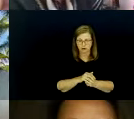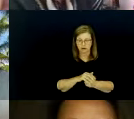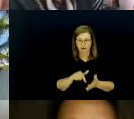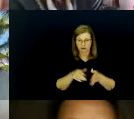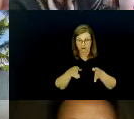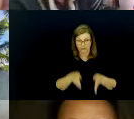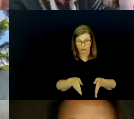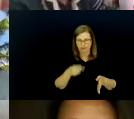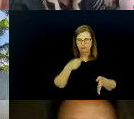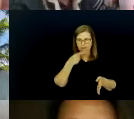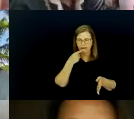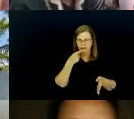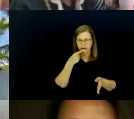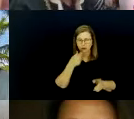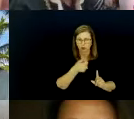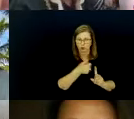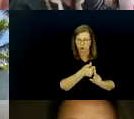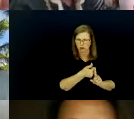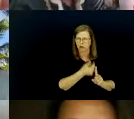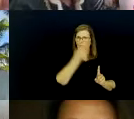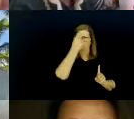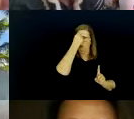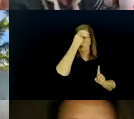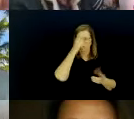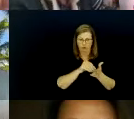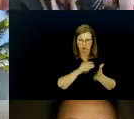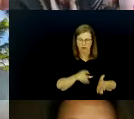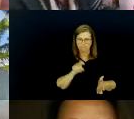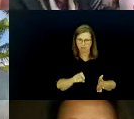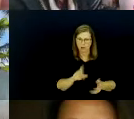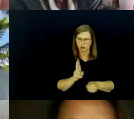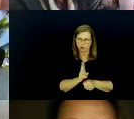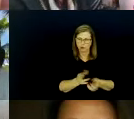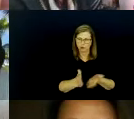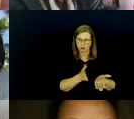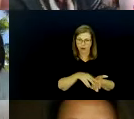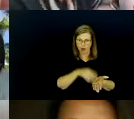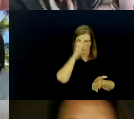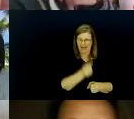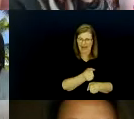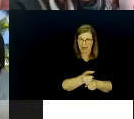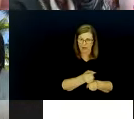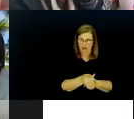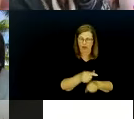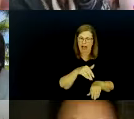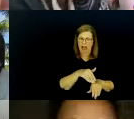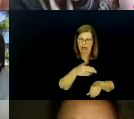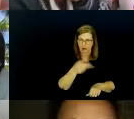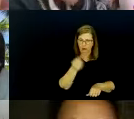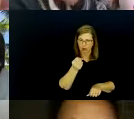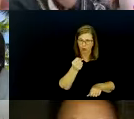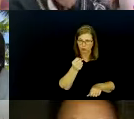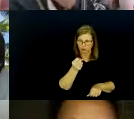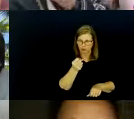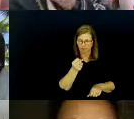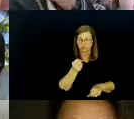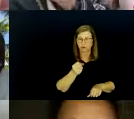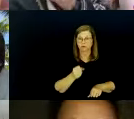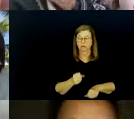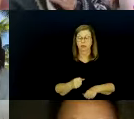that she was under the impression that students must do service learning each year of high school. So everything I mentioned